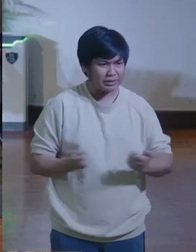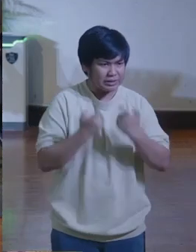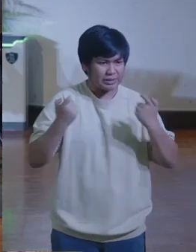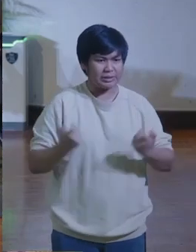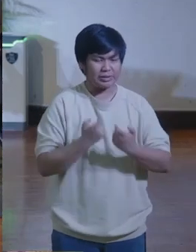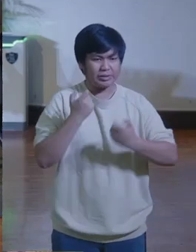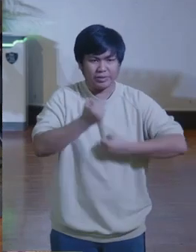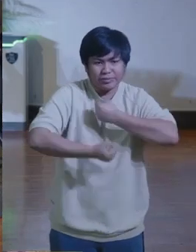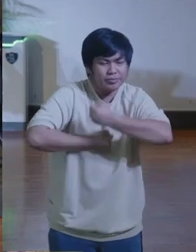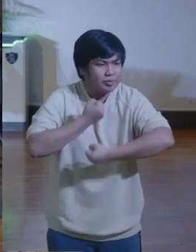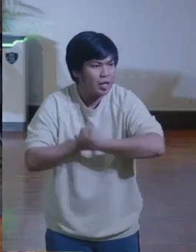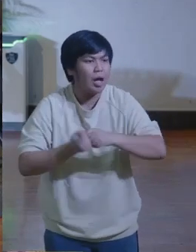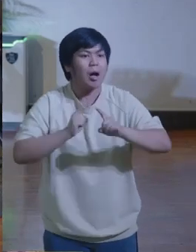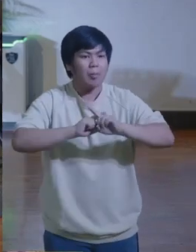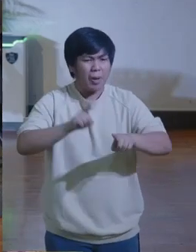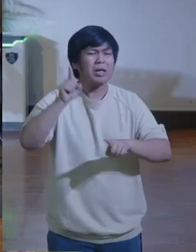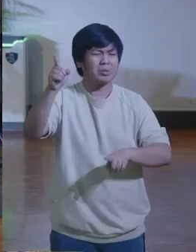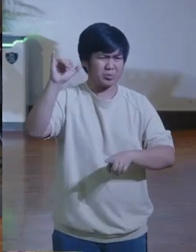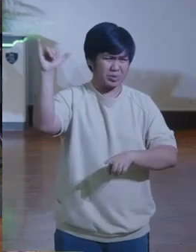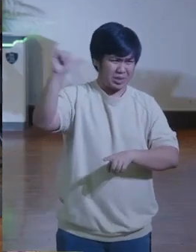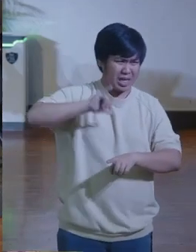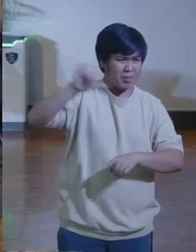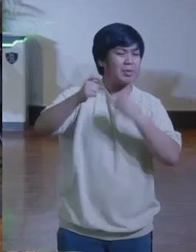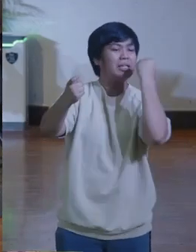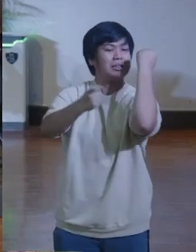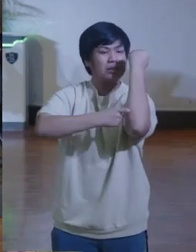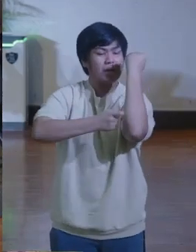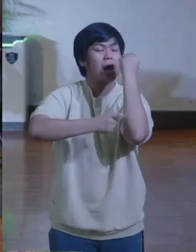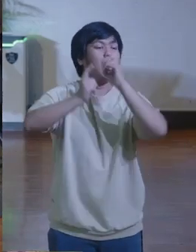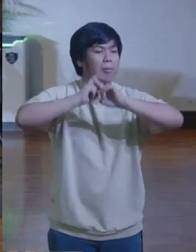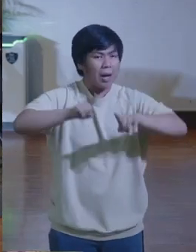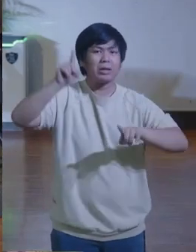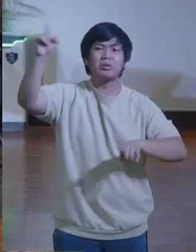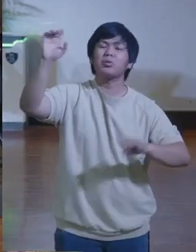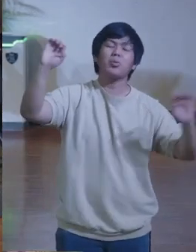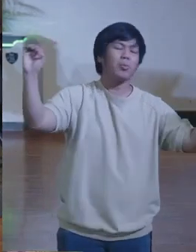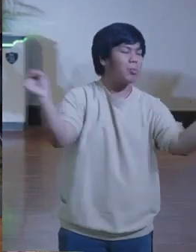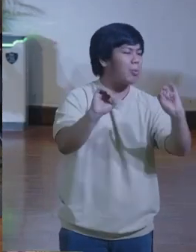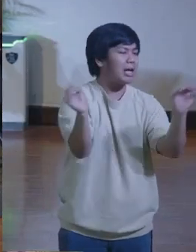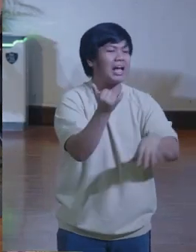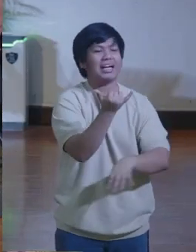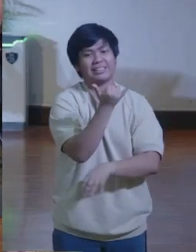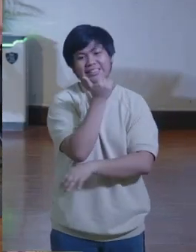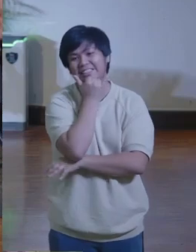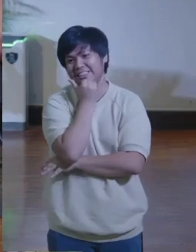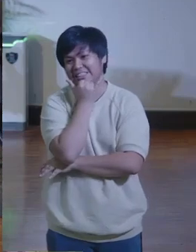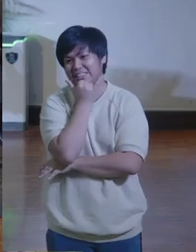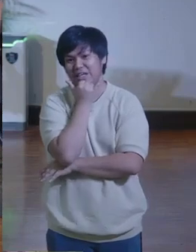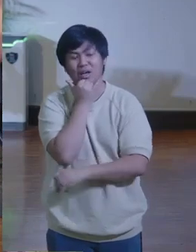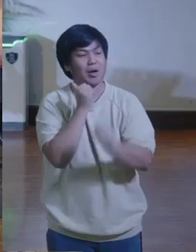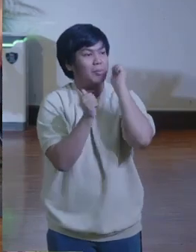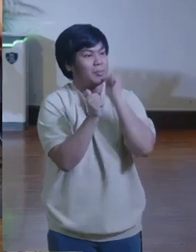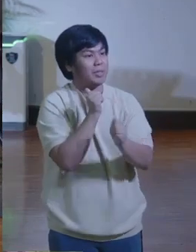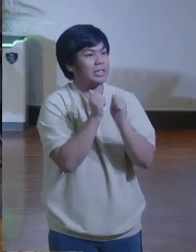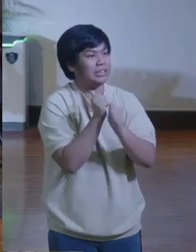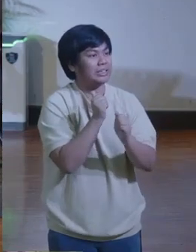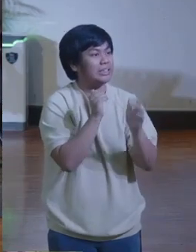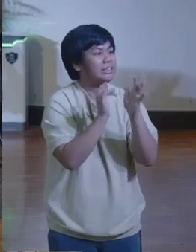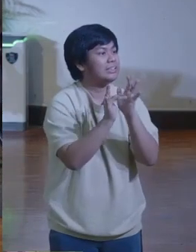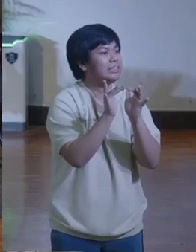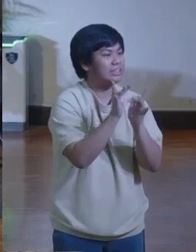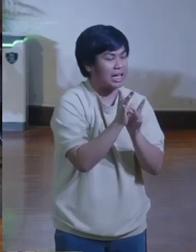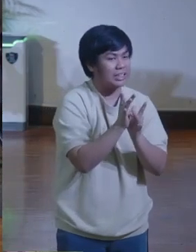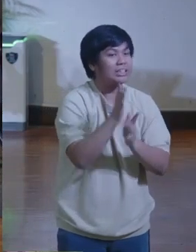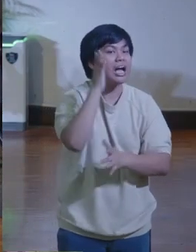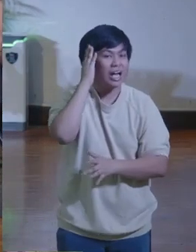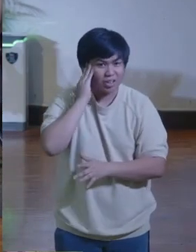respect has been tempted as we are, yet without sin. Natupad niya ang